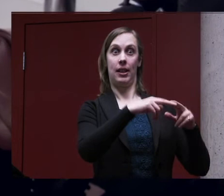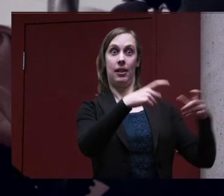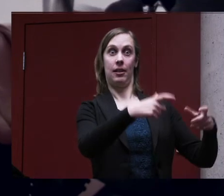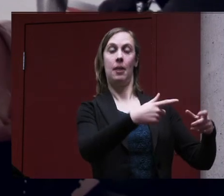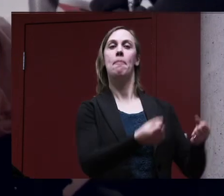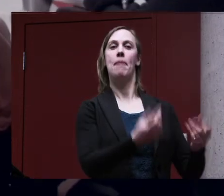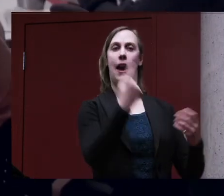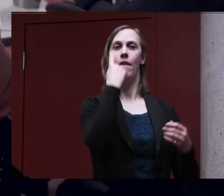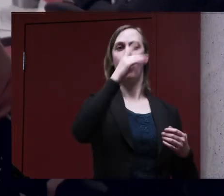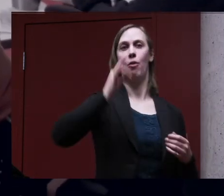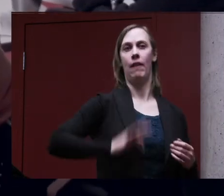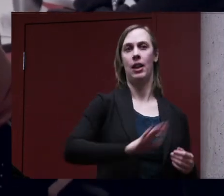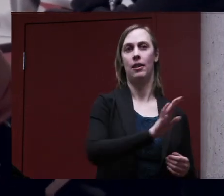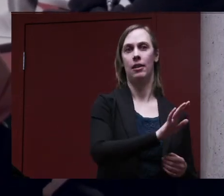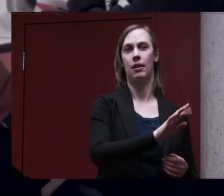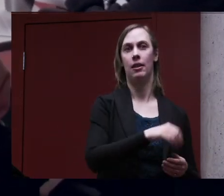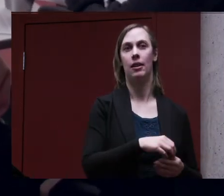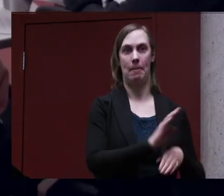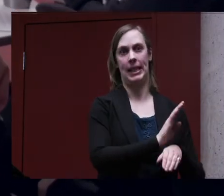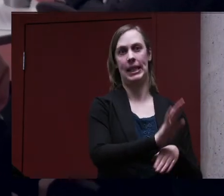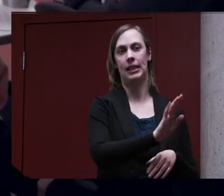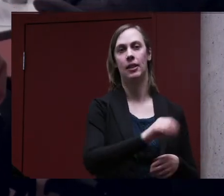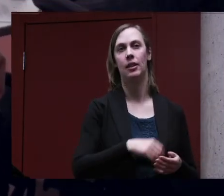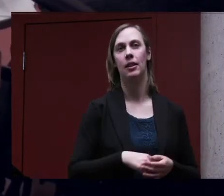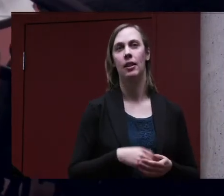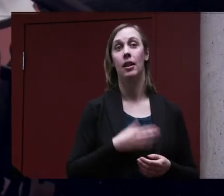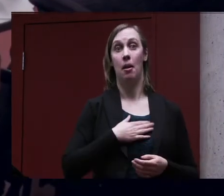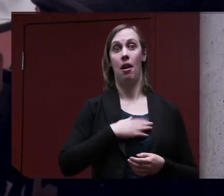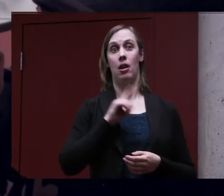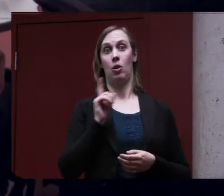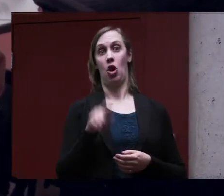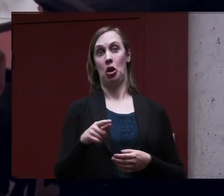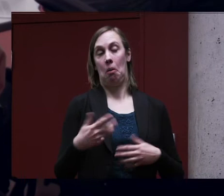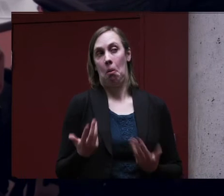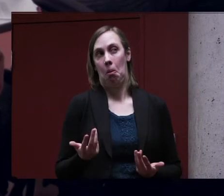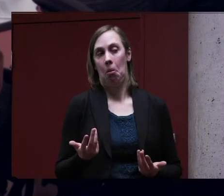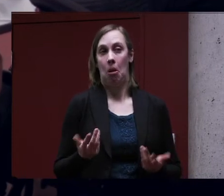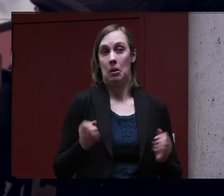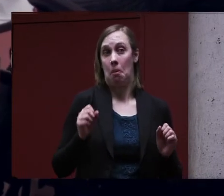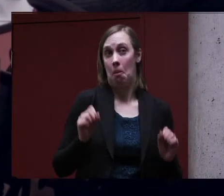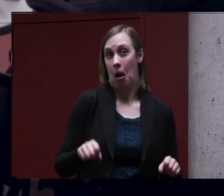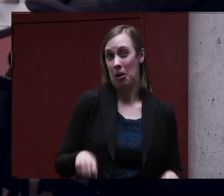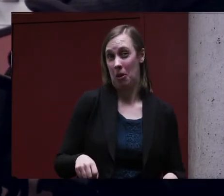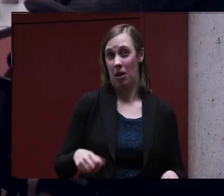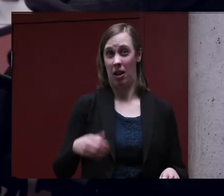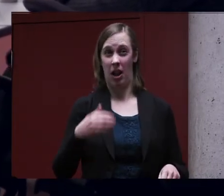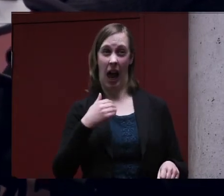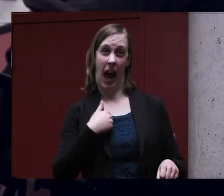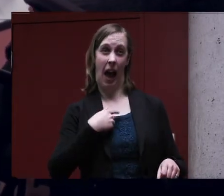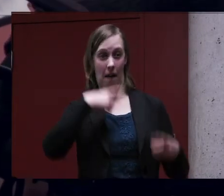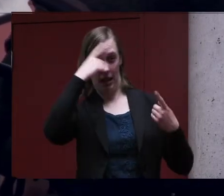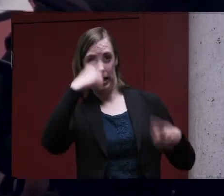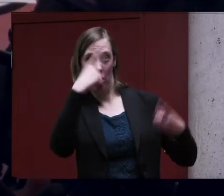profit. But the question I had is it possible in any way to have a consensual and fulfilling sex life